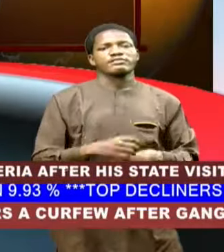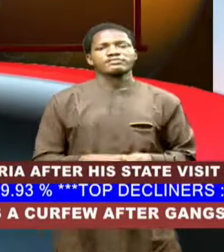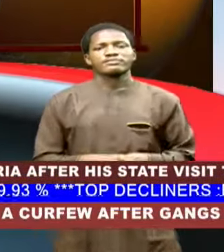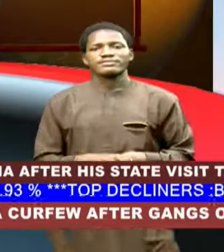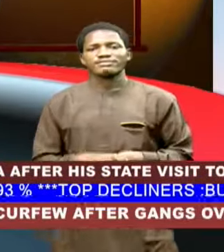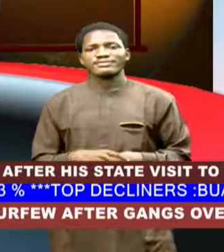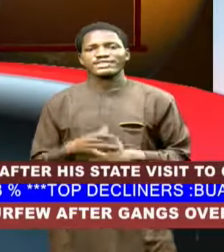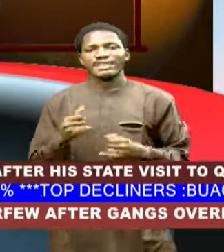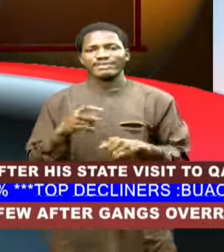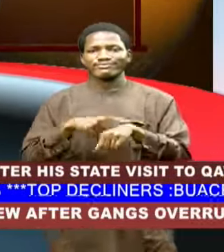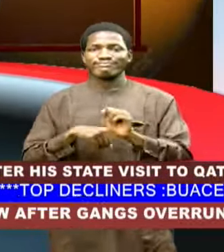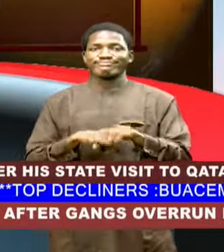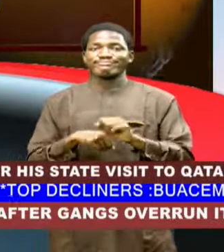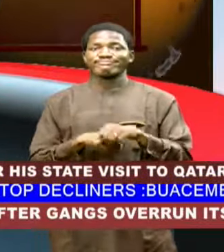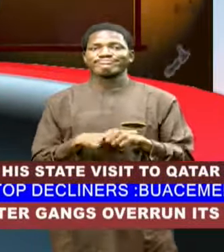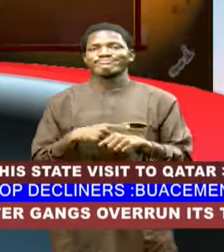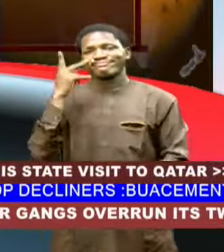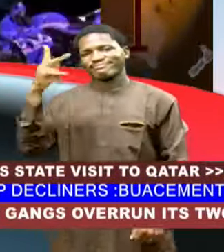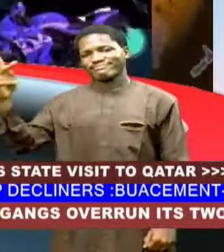Sports update is next.